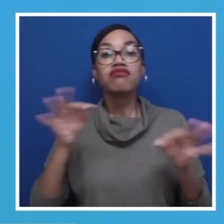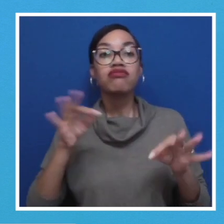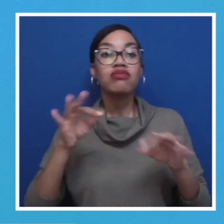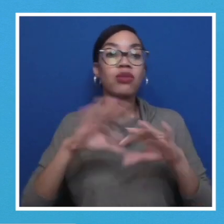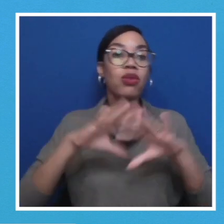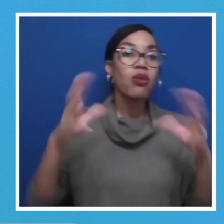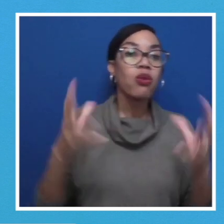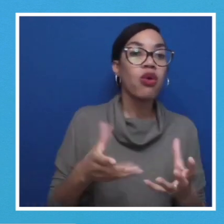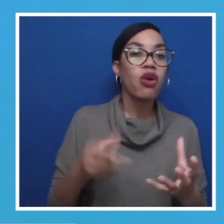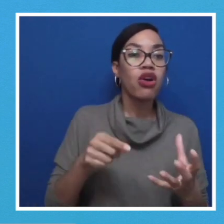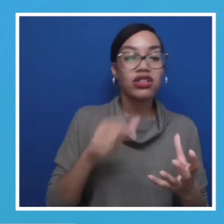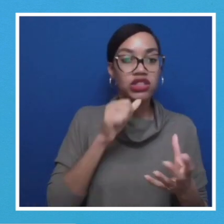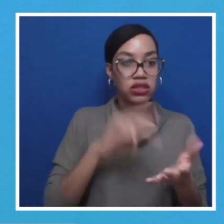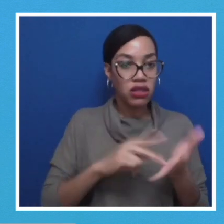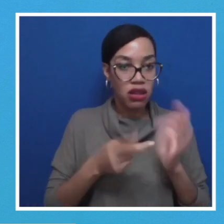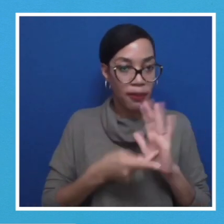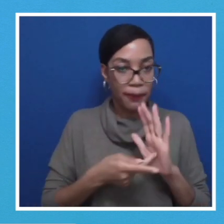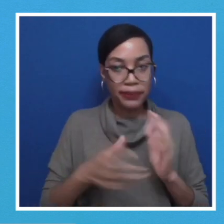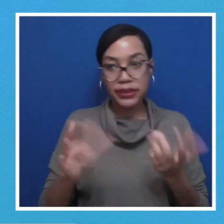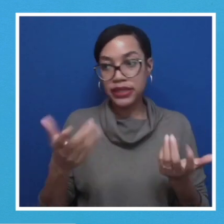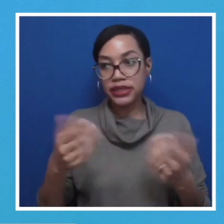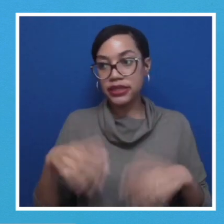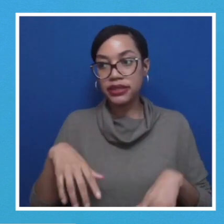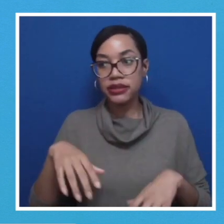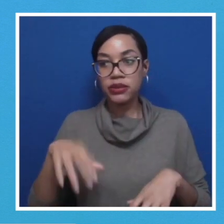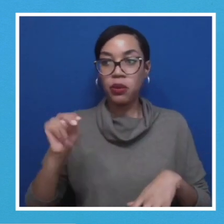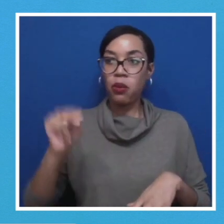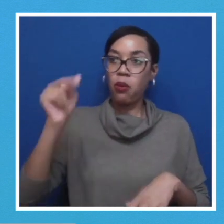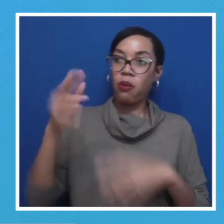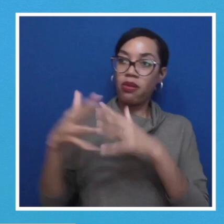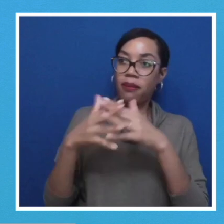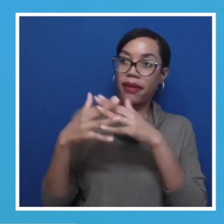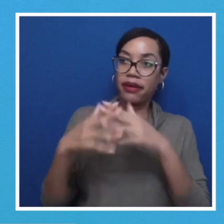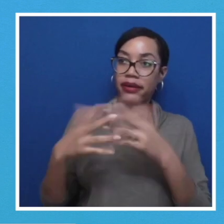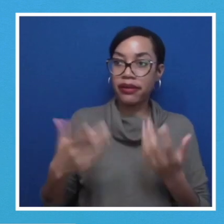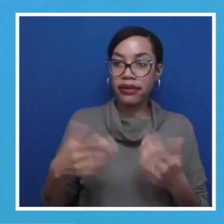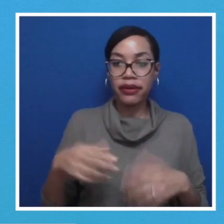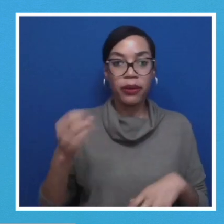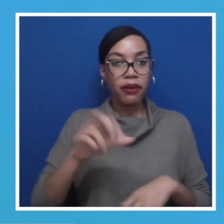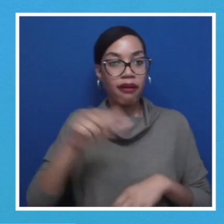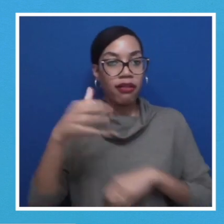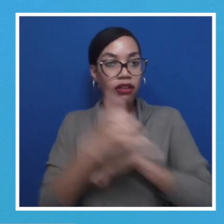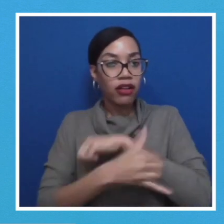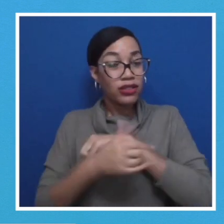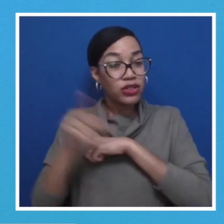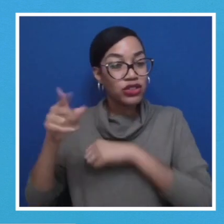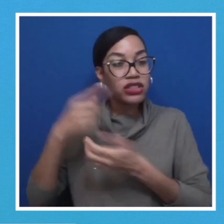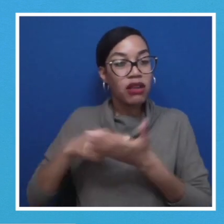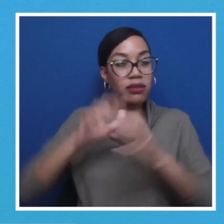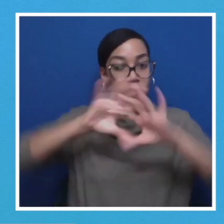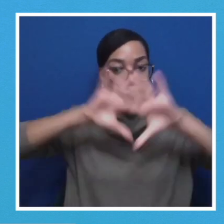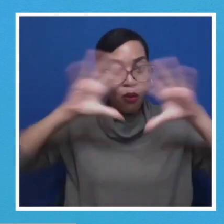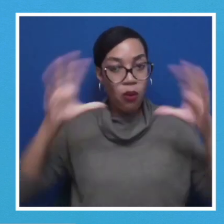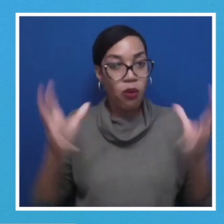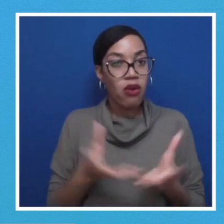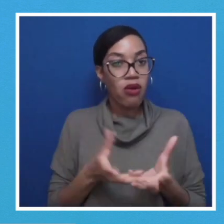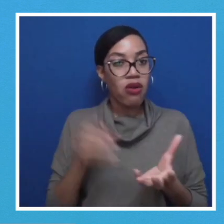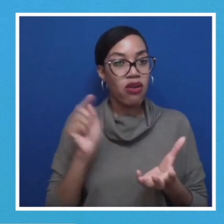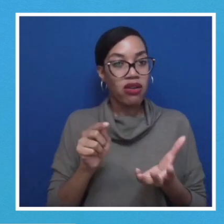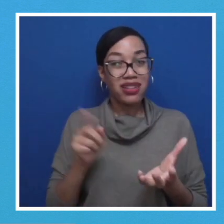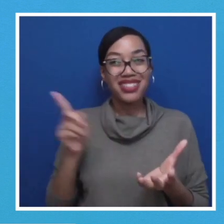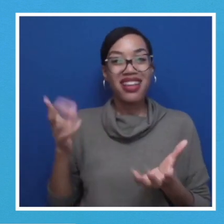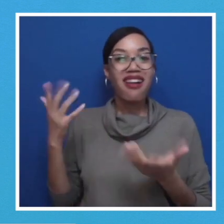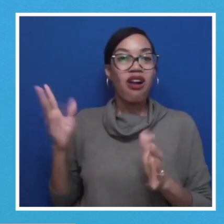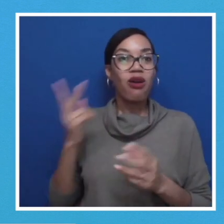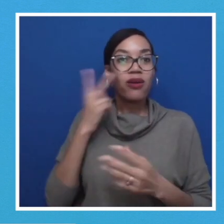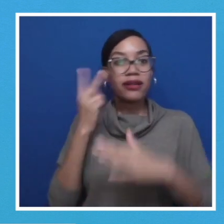mean British Columbia. She didn't just mean North America. She talked about the world. They seen what was coming. They know,